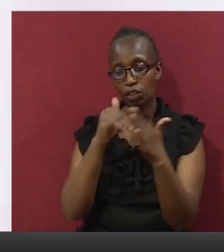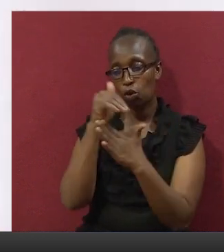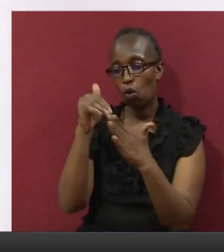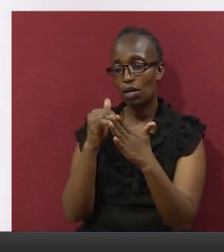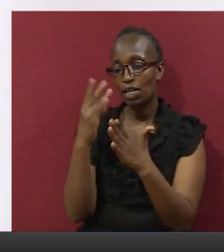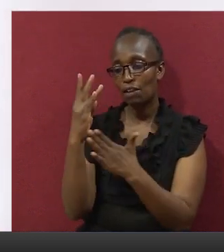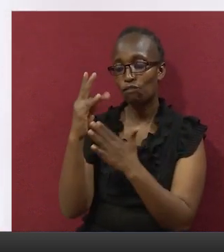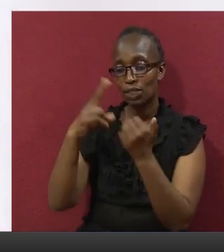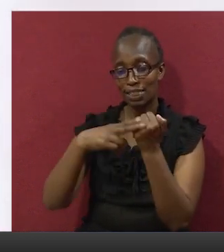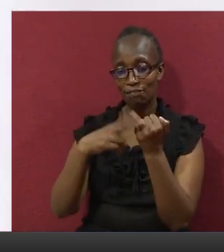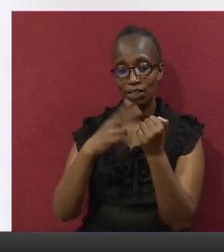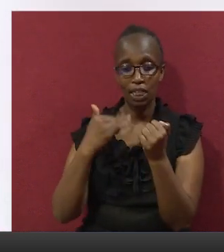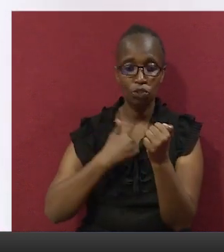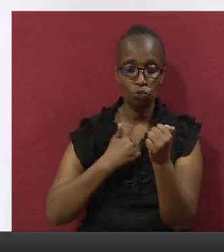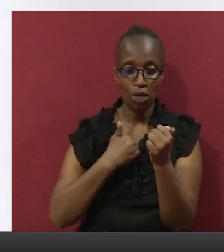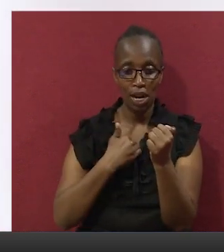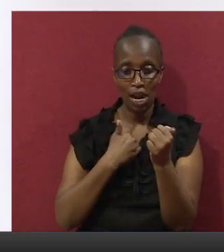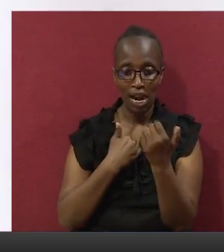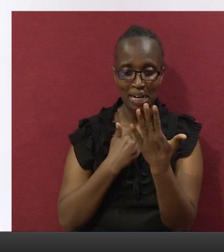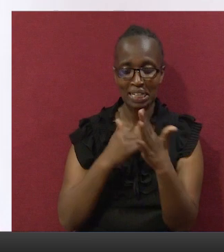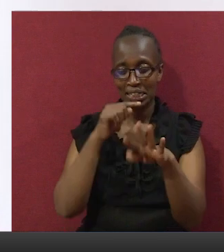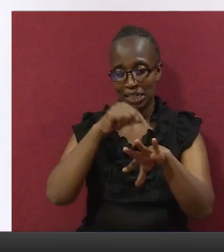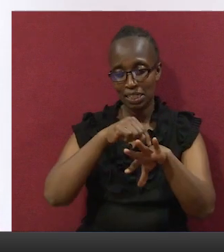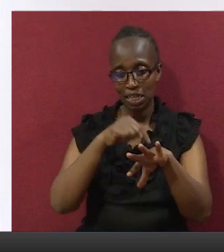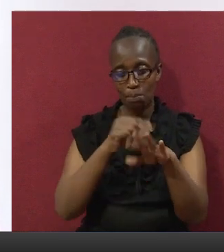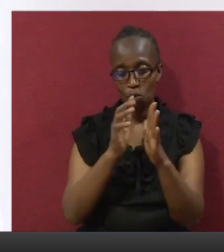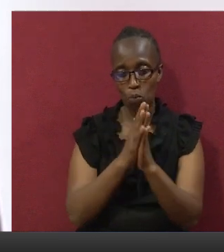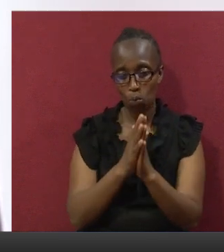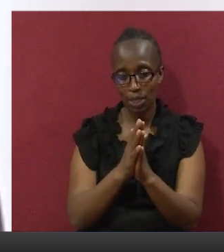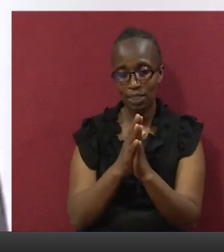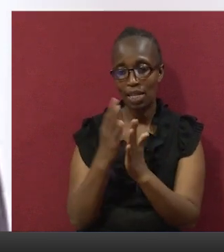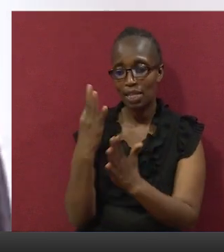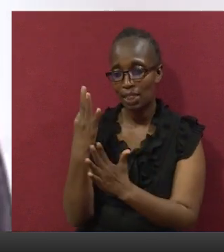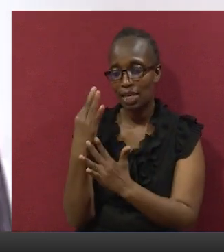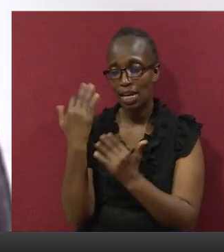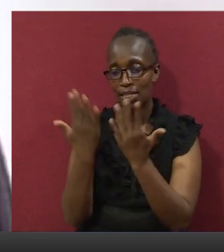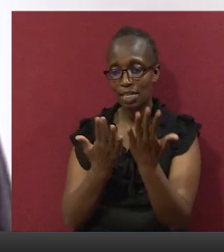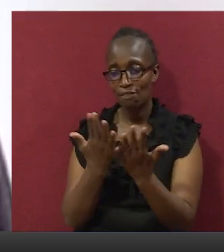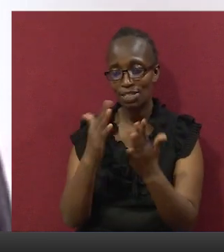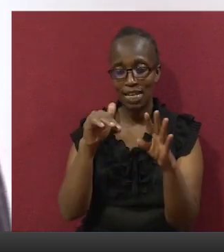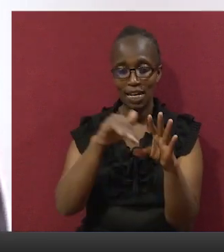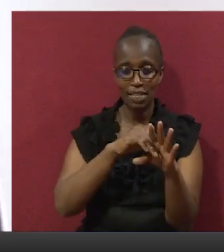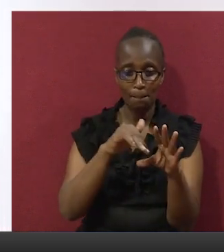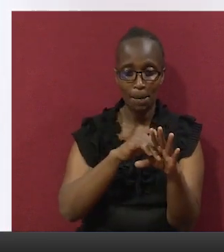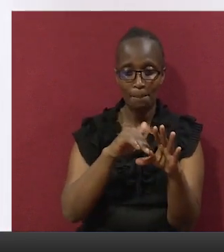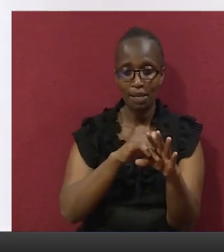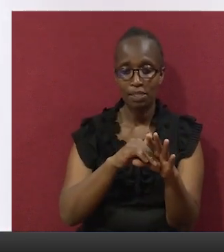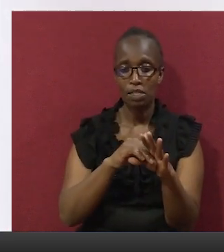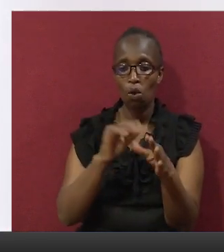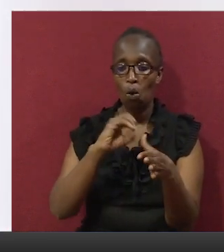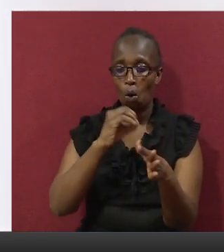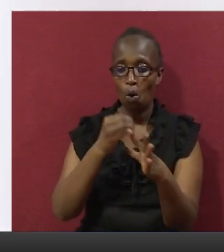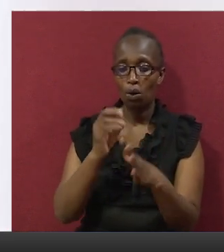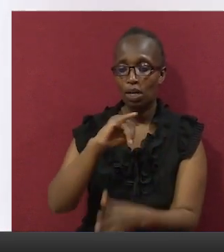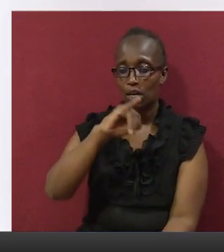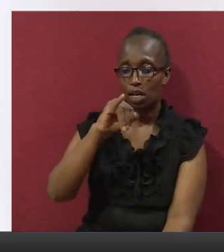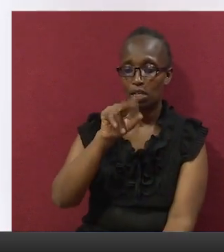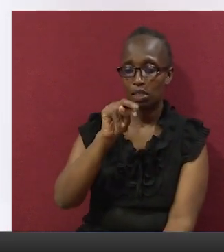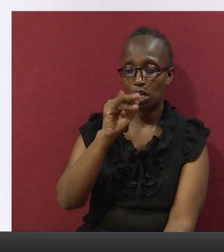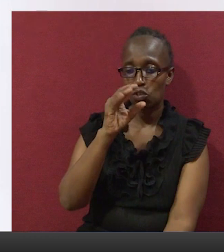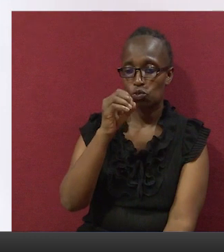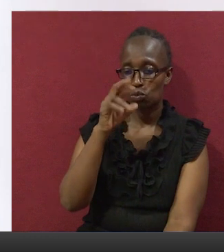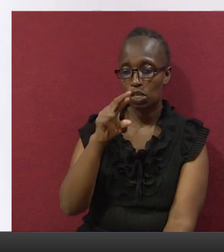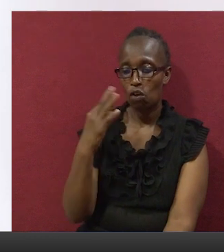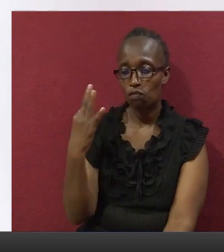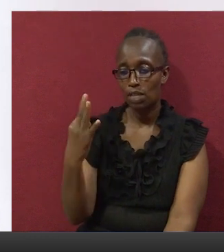with the leadership of the three services and the members, the junior members of the three services. One